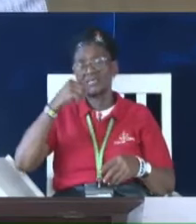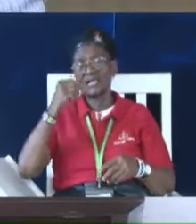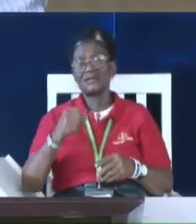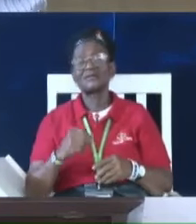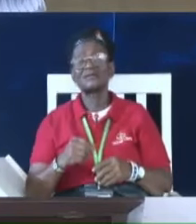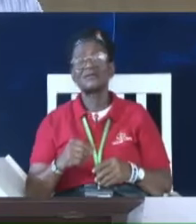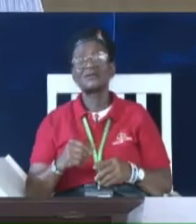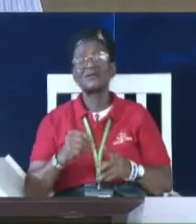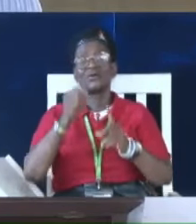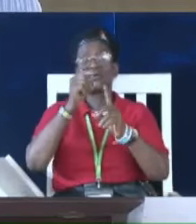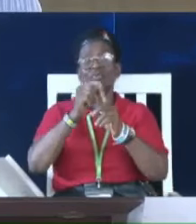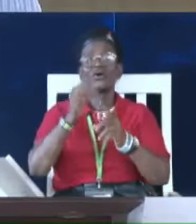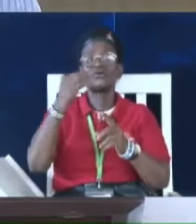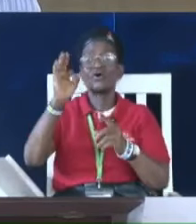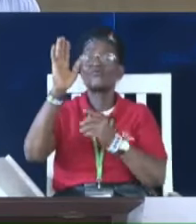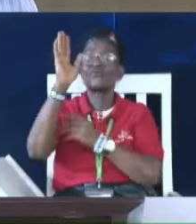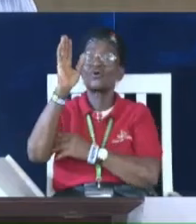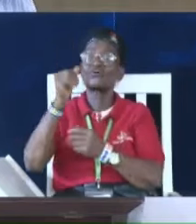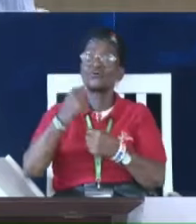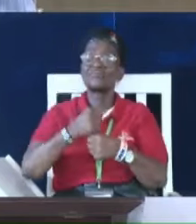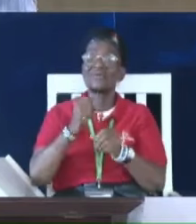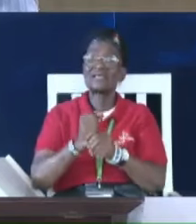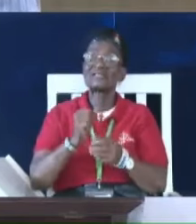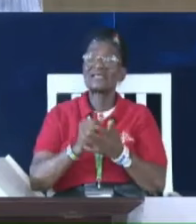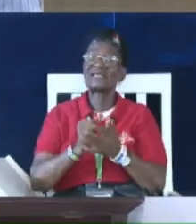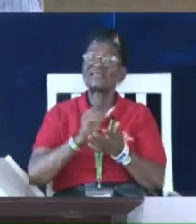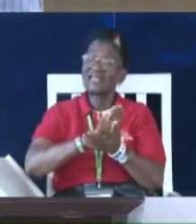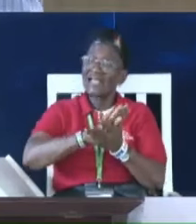The word of God made it abundantly clear